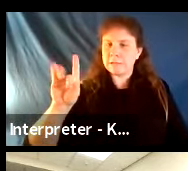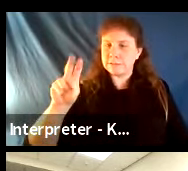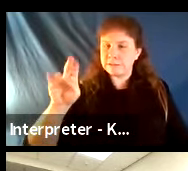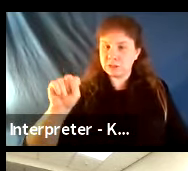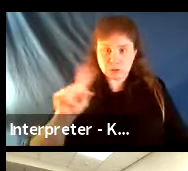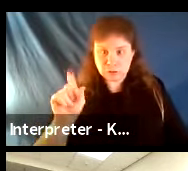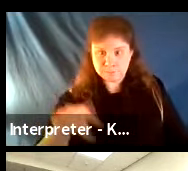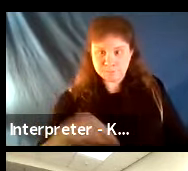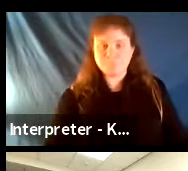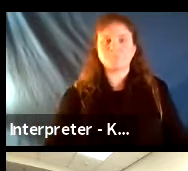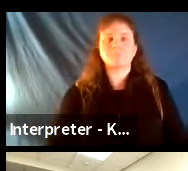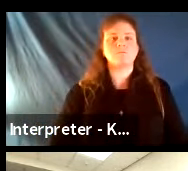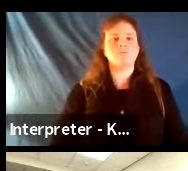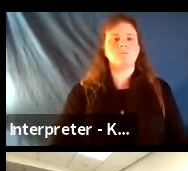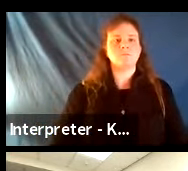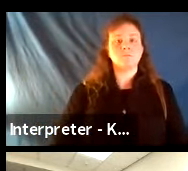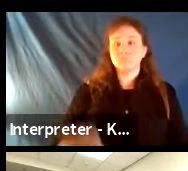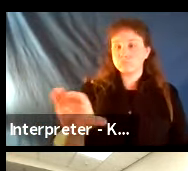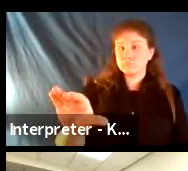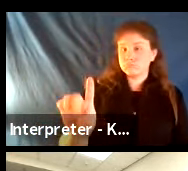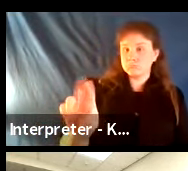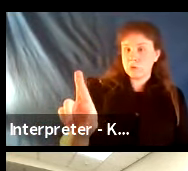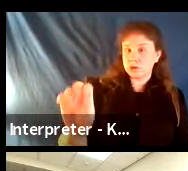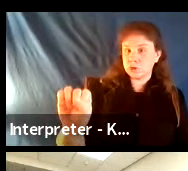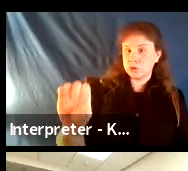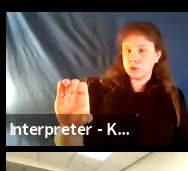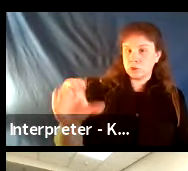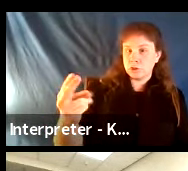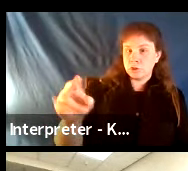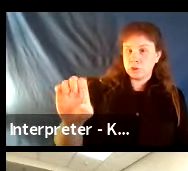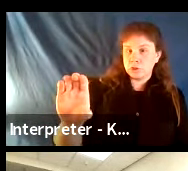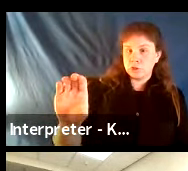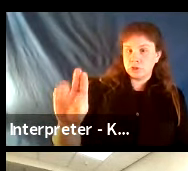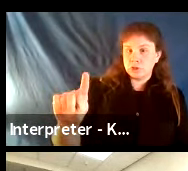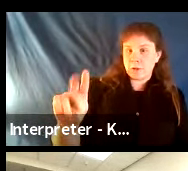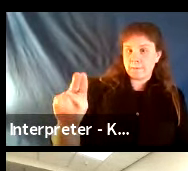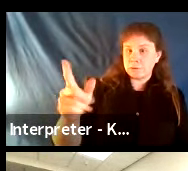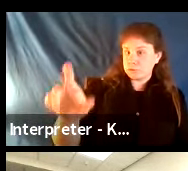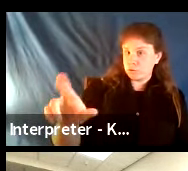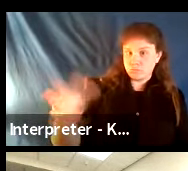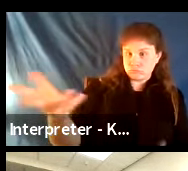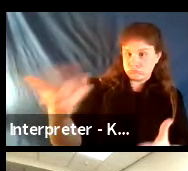Dr. Schechter, do you have any comment on that? I don't know the answer to that question.